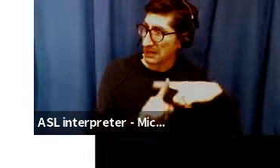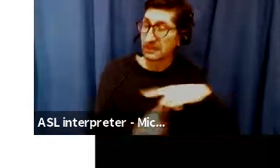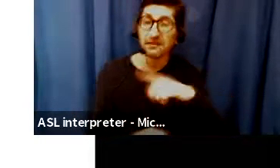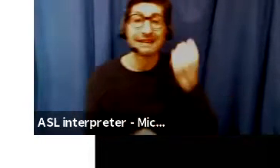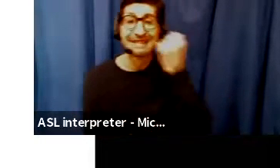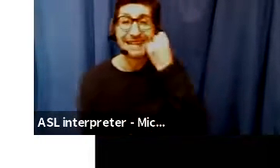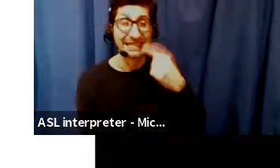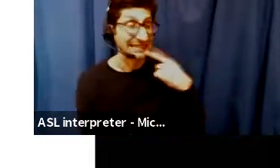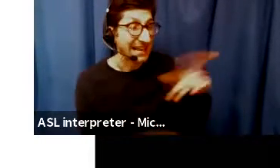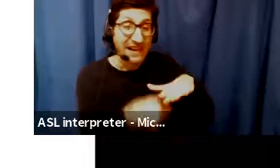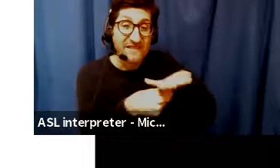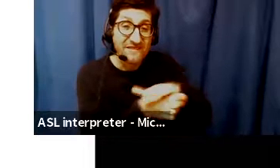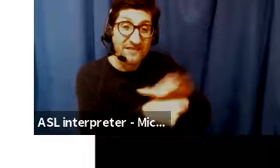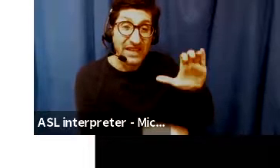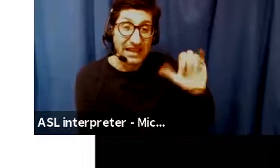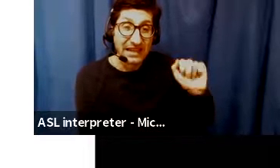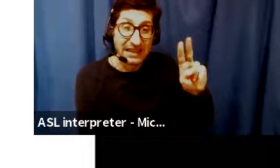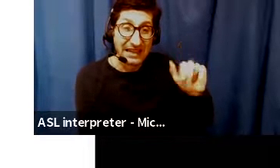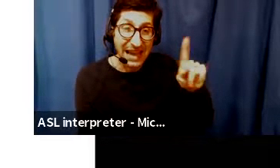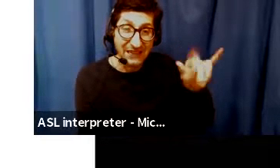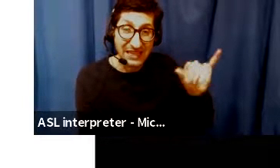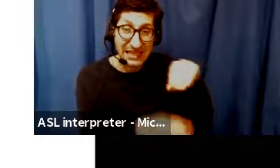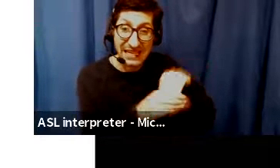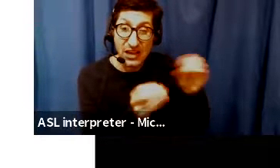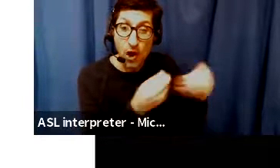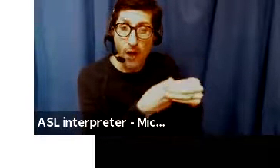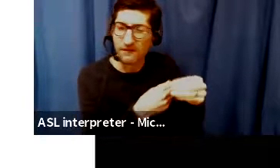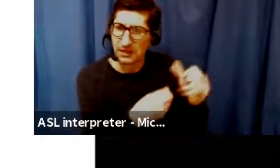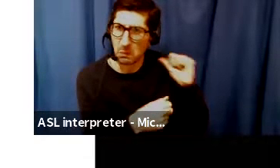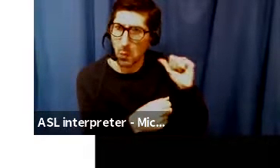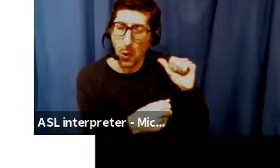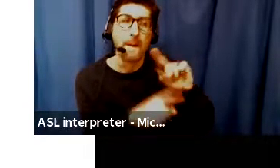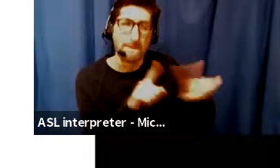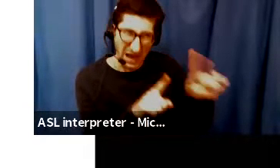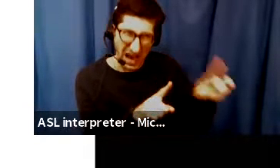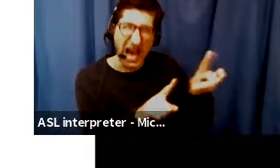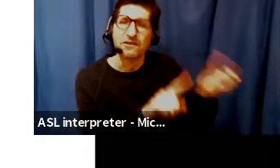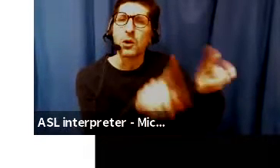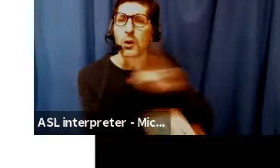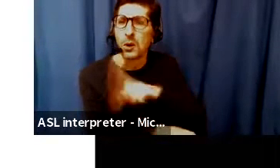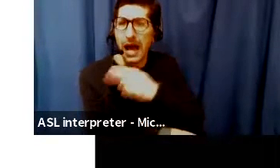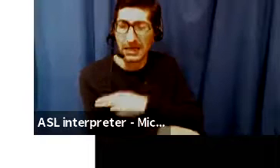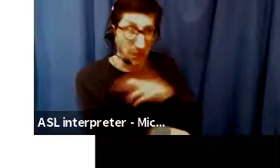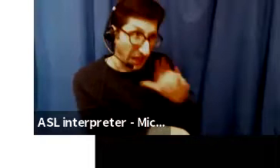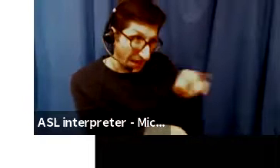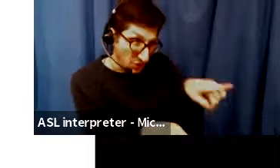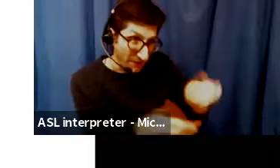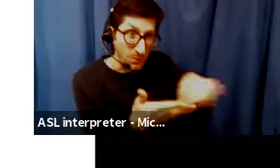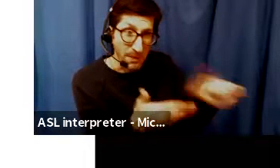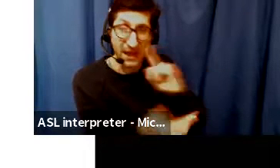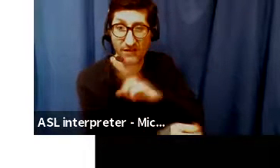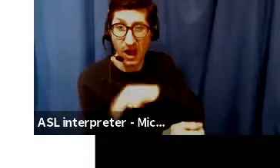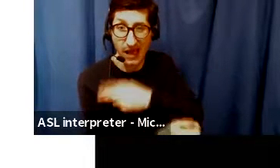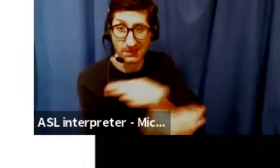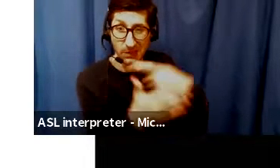hospital. And he also required the patient to pay for the expense of using the hospital. So the Supreme